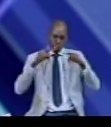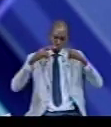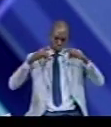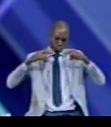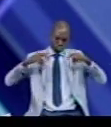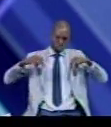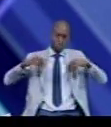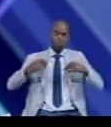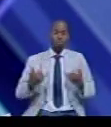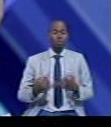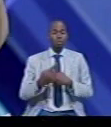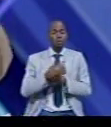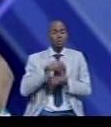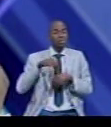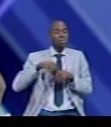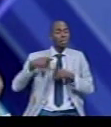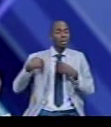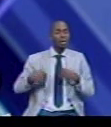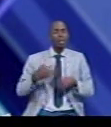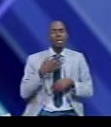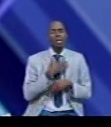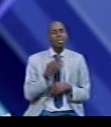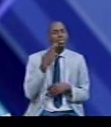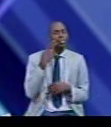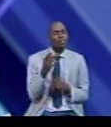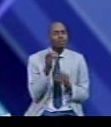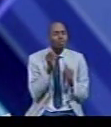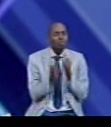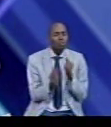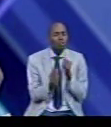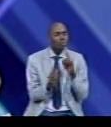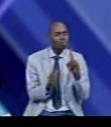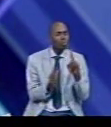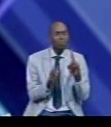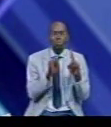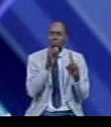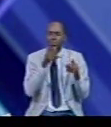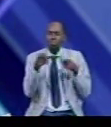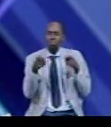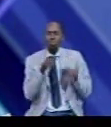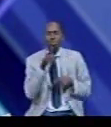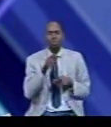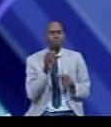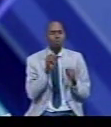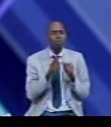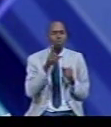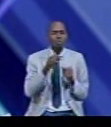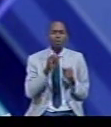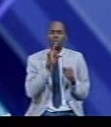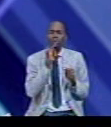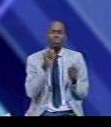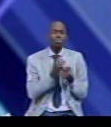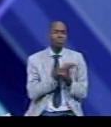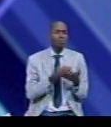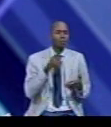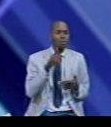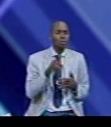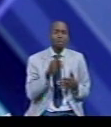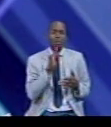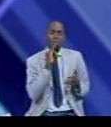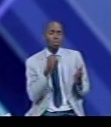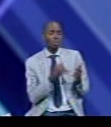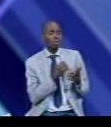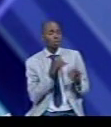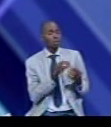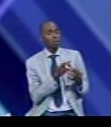today and see which one is ruling, which one is directing. Is it the spirit? Is